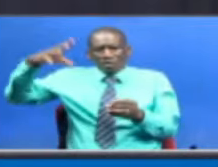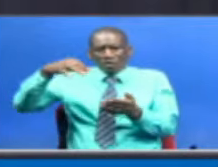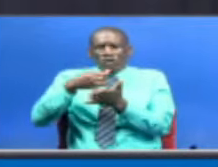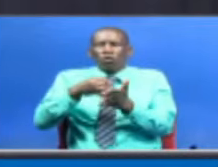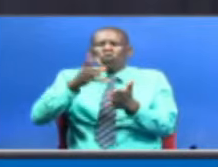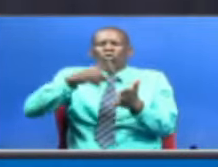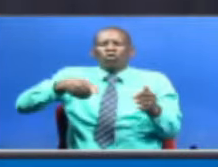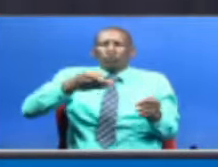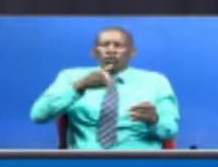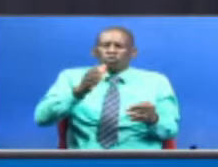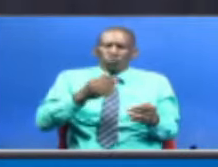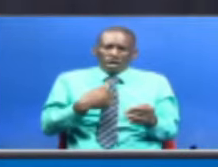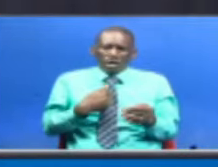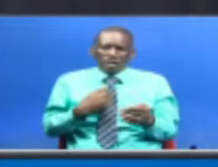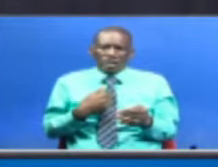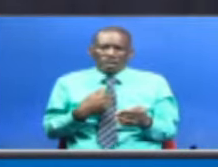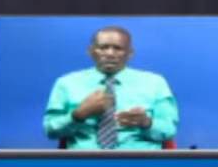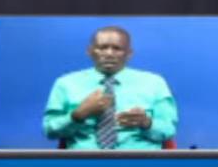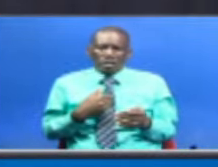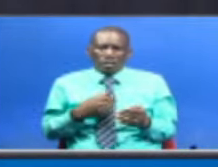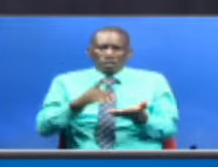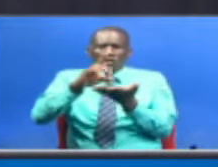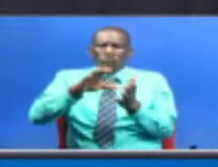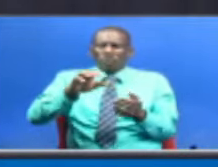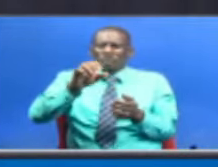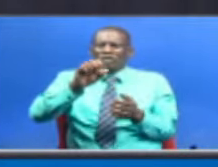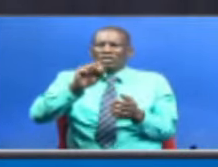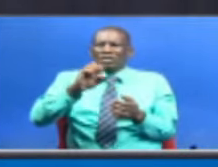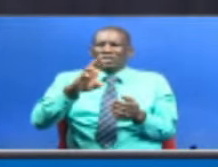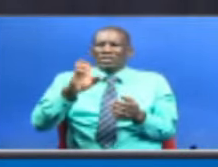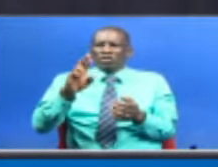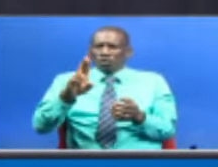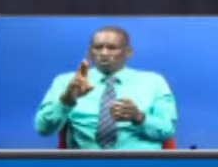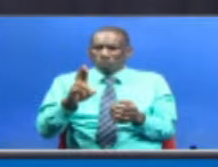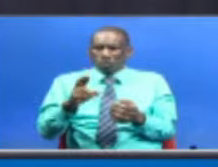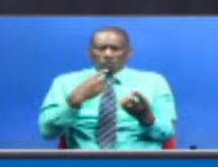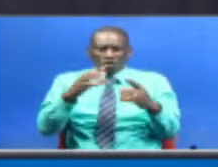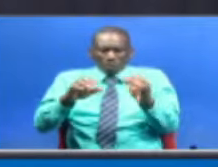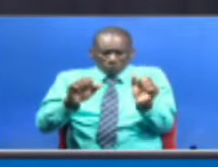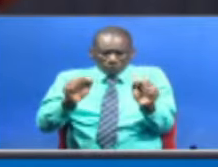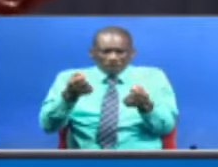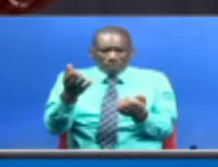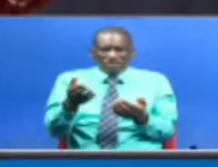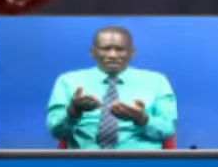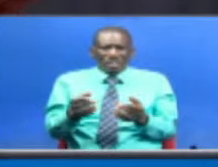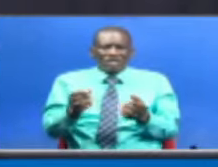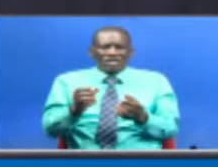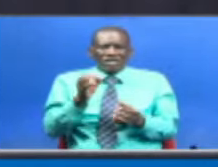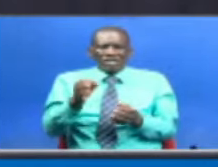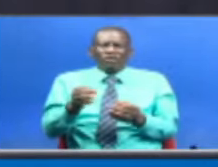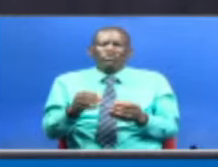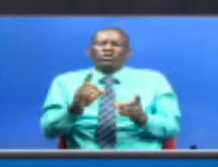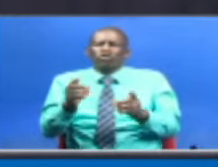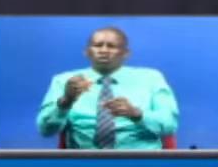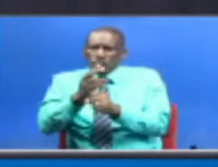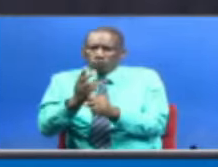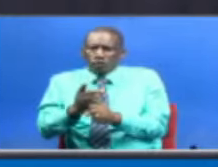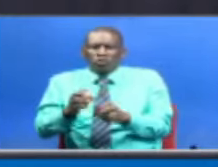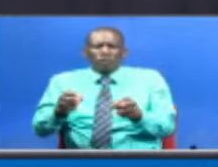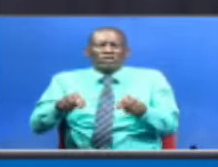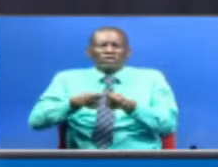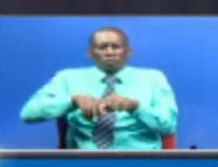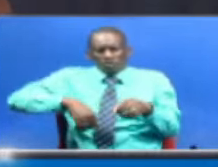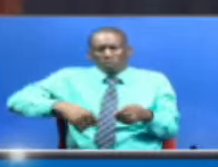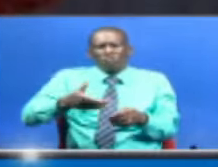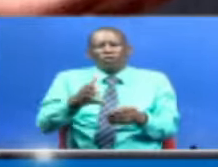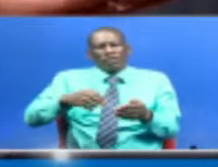had Dr. Siror called spinning reserves, if it is not off-taken, it is still paid for.